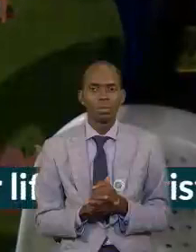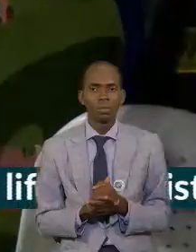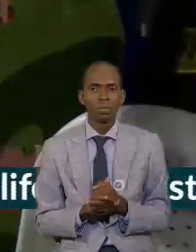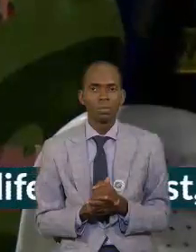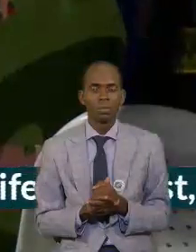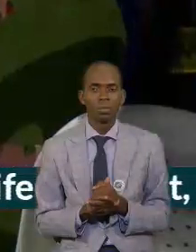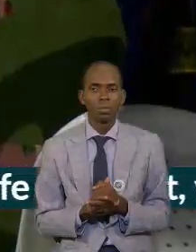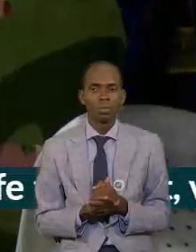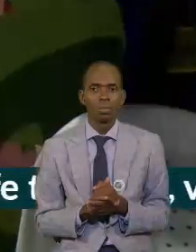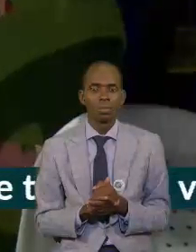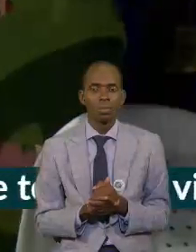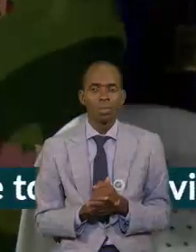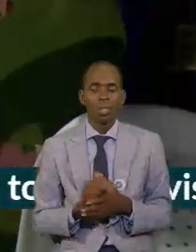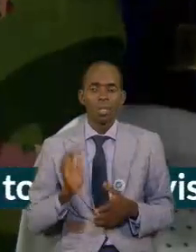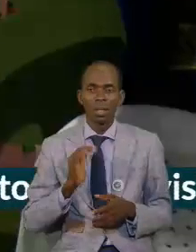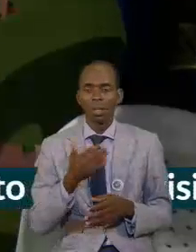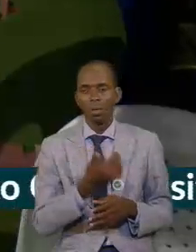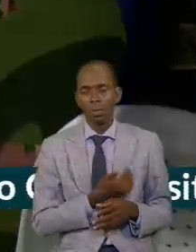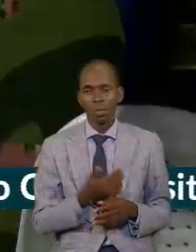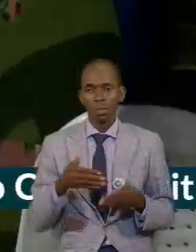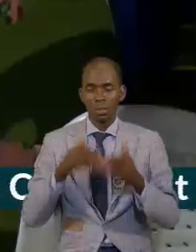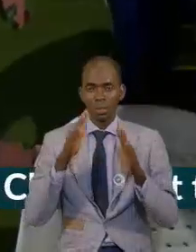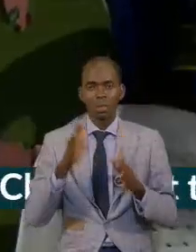Our moderating overseer will take over now.